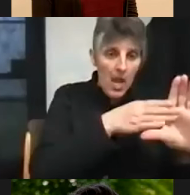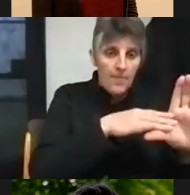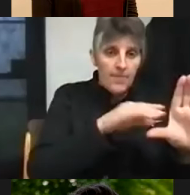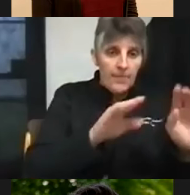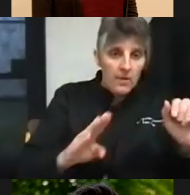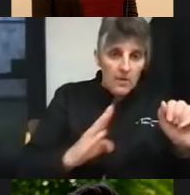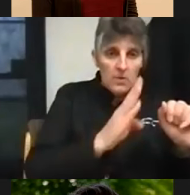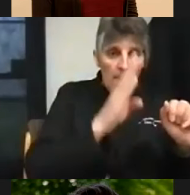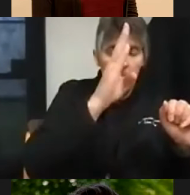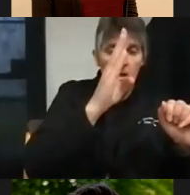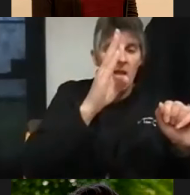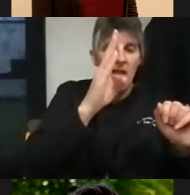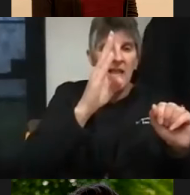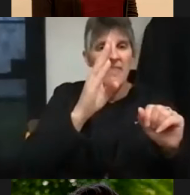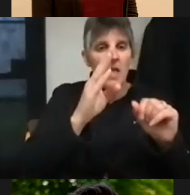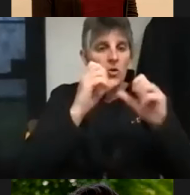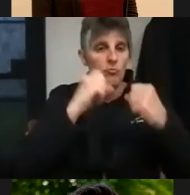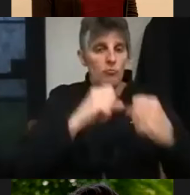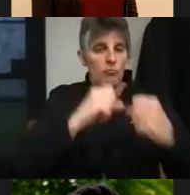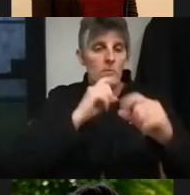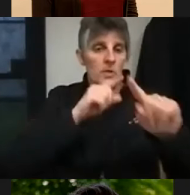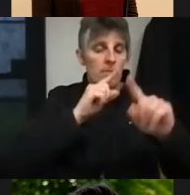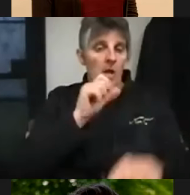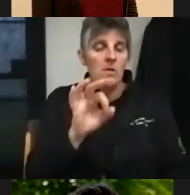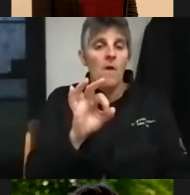a prominent response of the